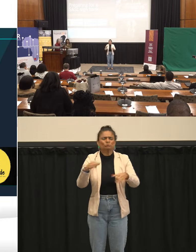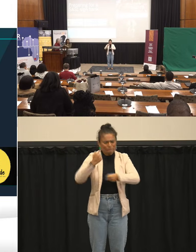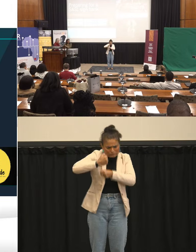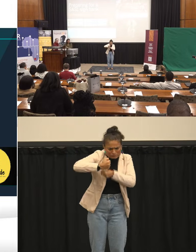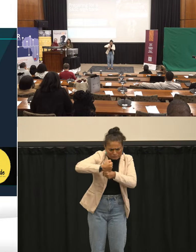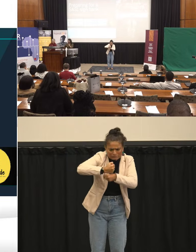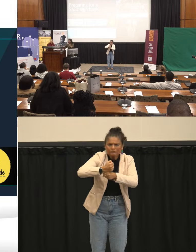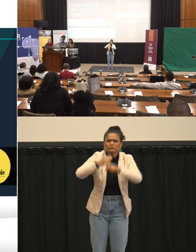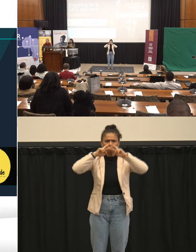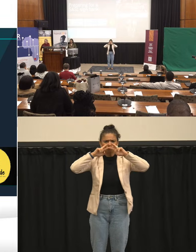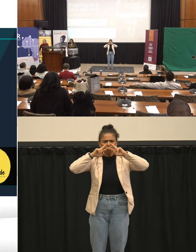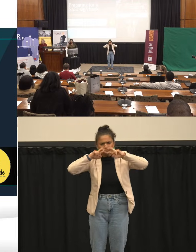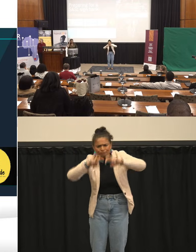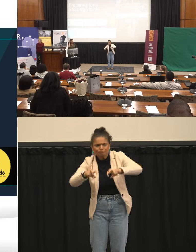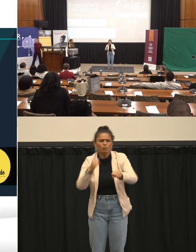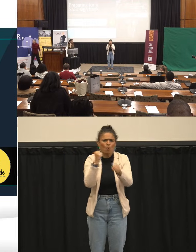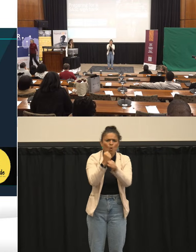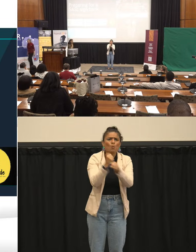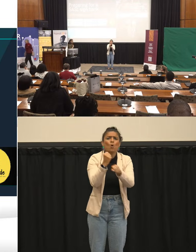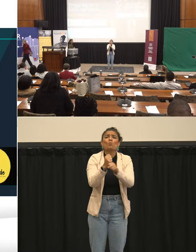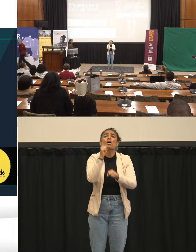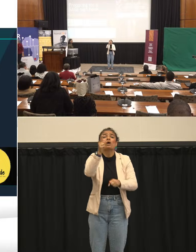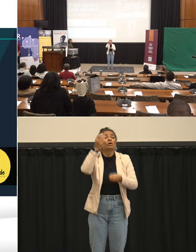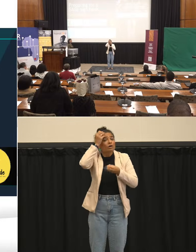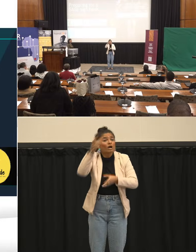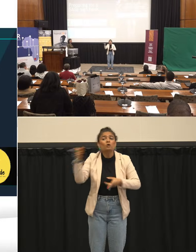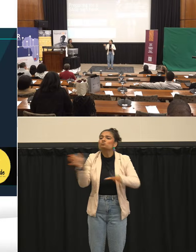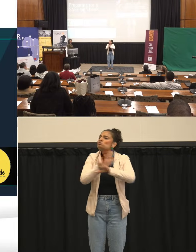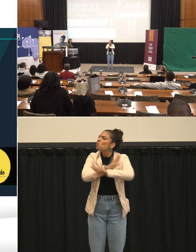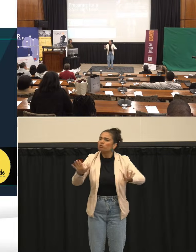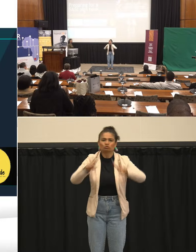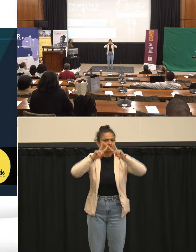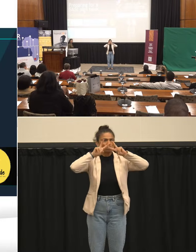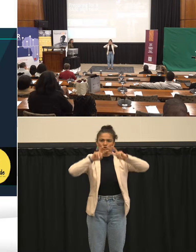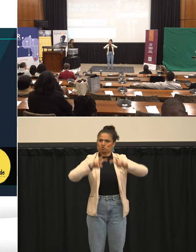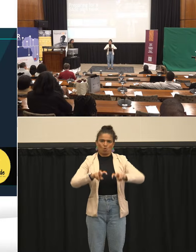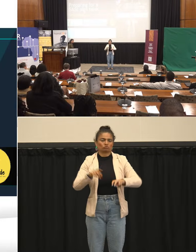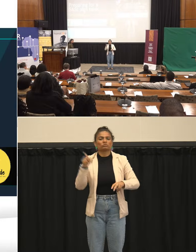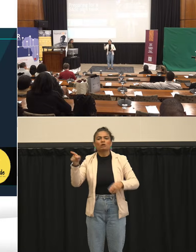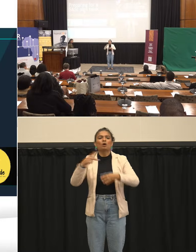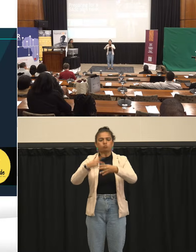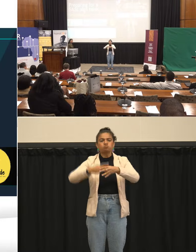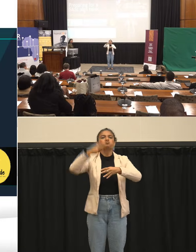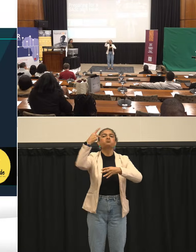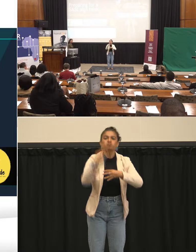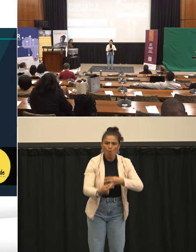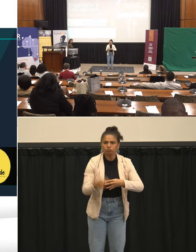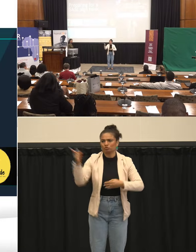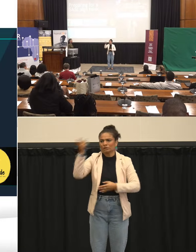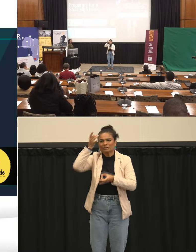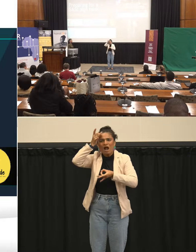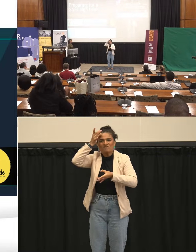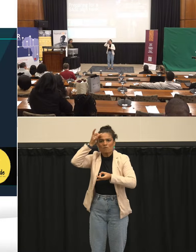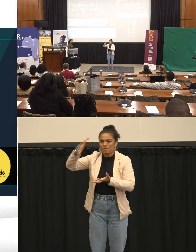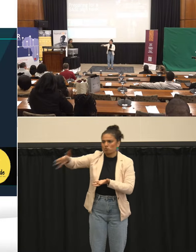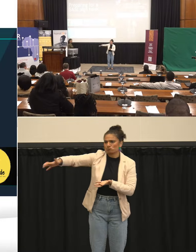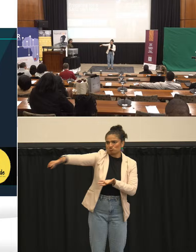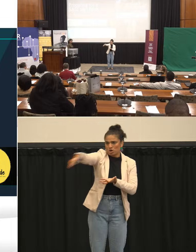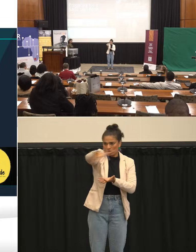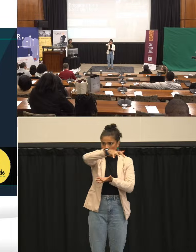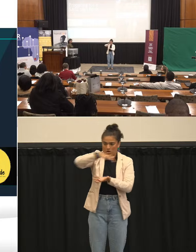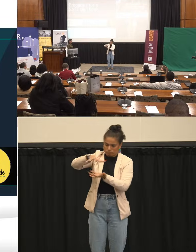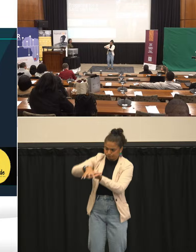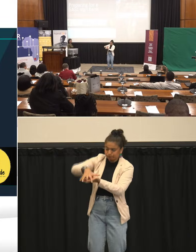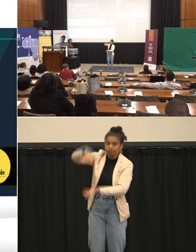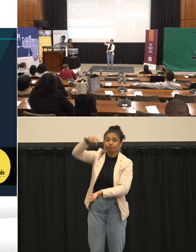So Candice has done some research of her own where she would meet different people, and